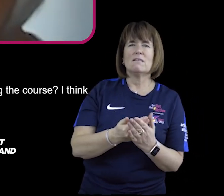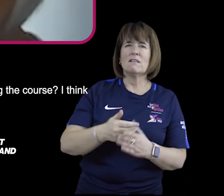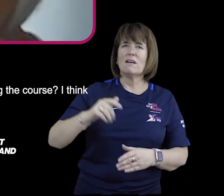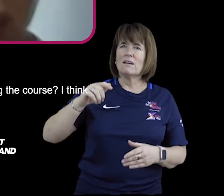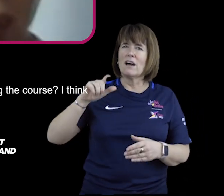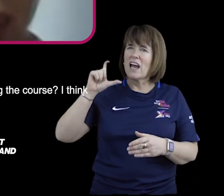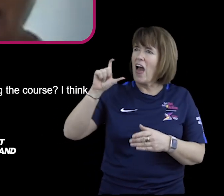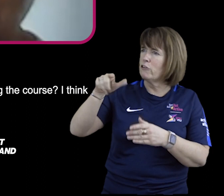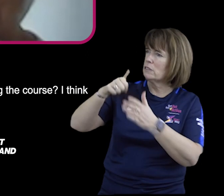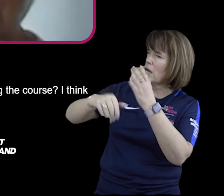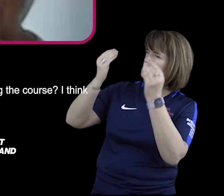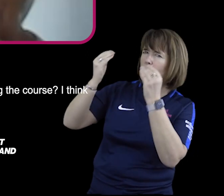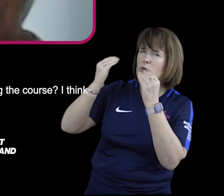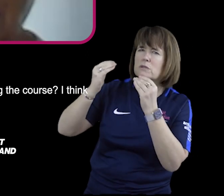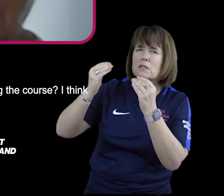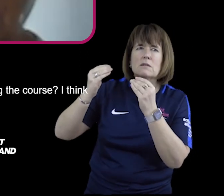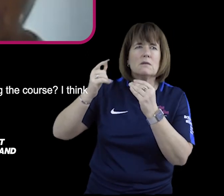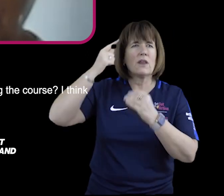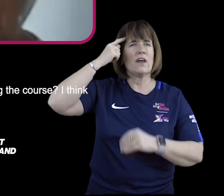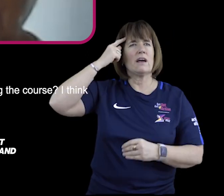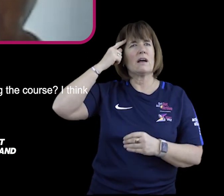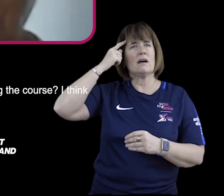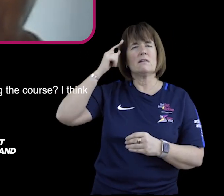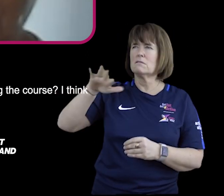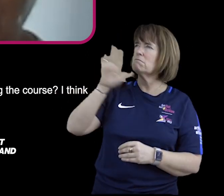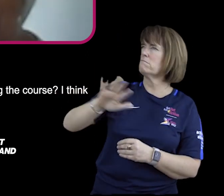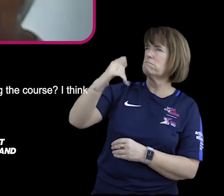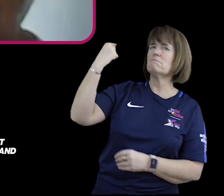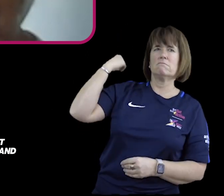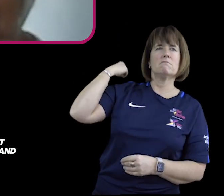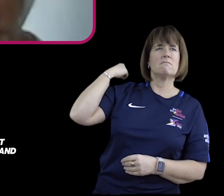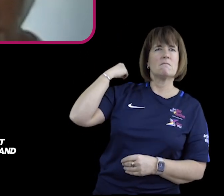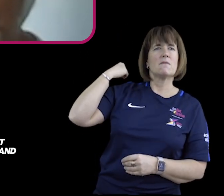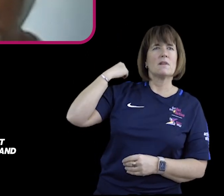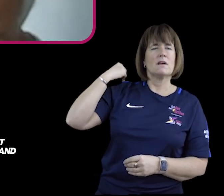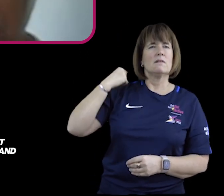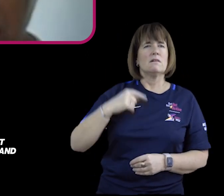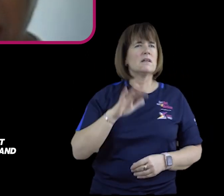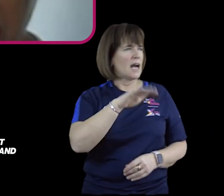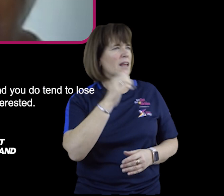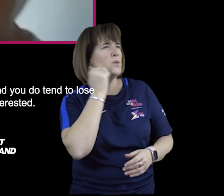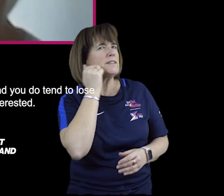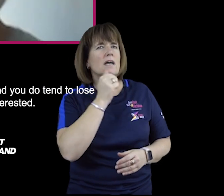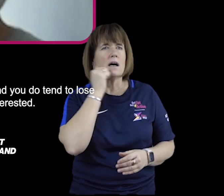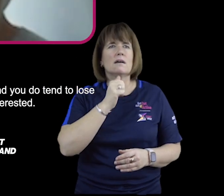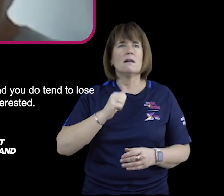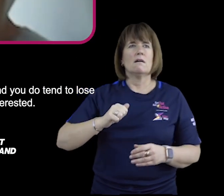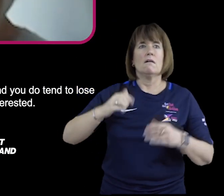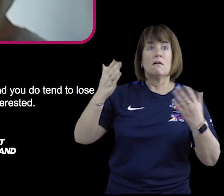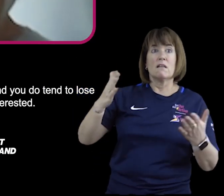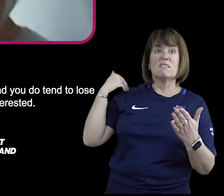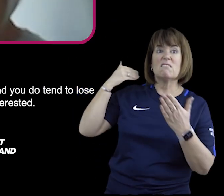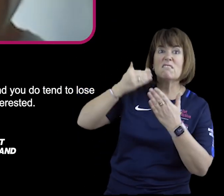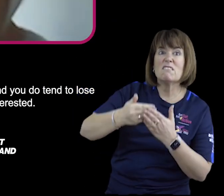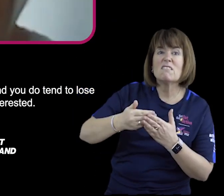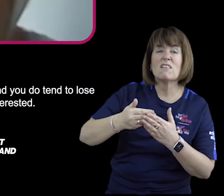2018. I think it was 2018, wasn't it, Catherine? We started doing the course. I think it was somewhere in there. Yes, And then over that winter, yeah, and then I got a